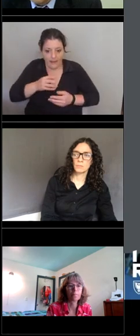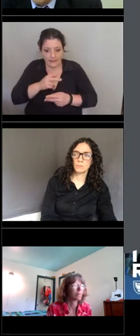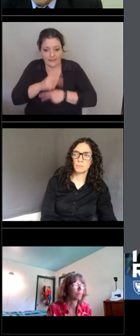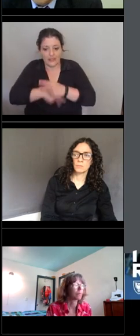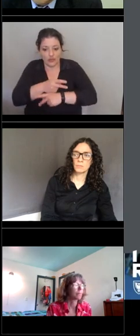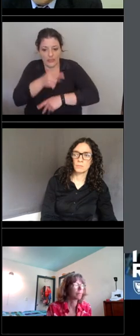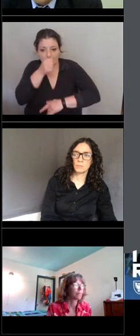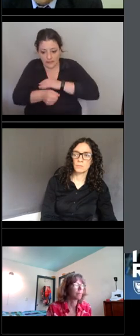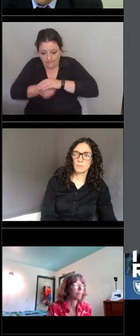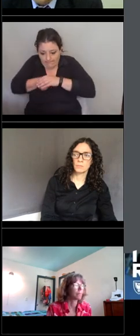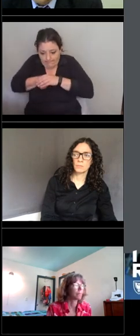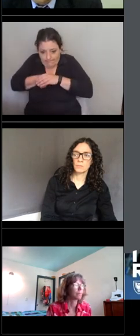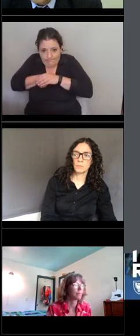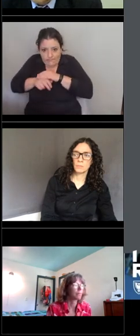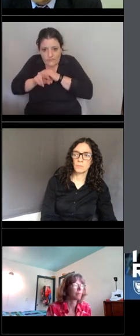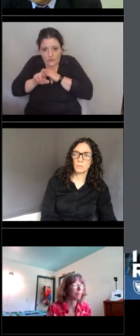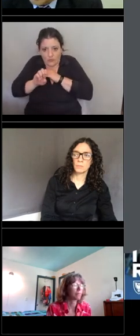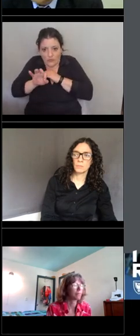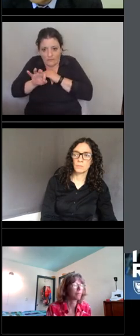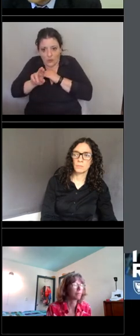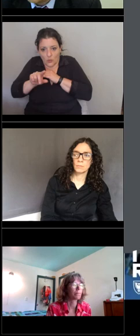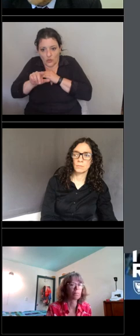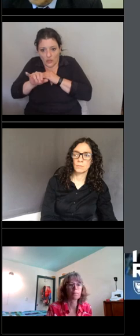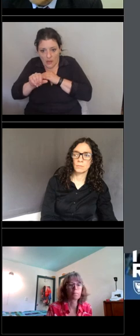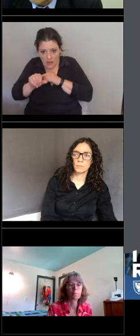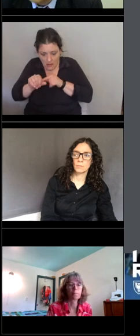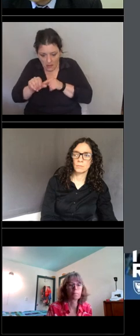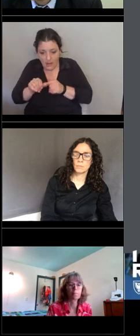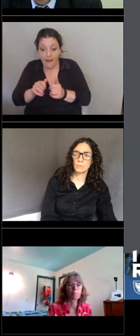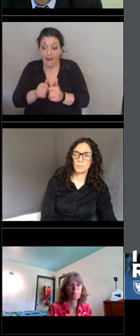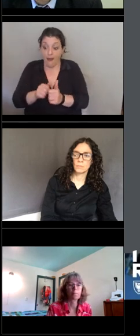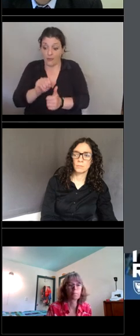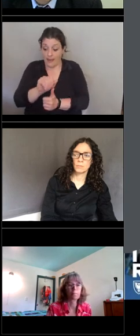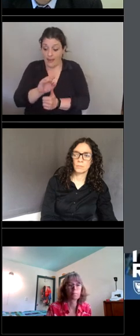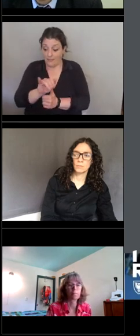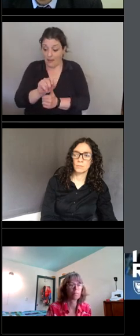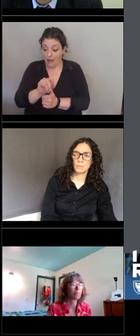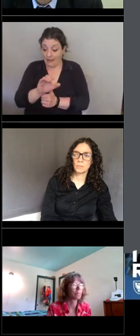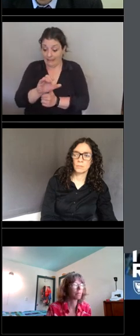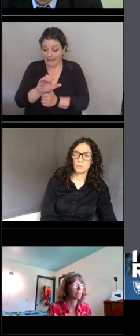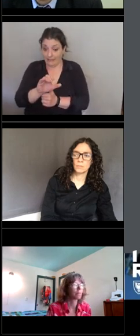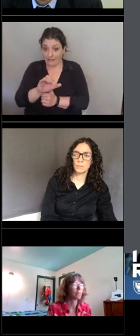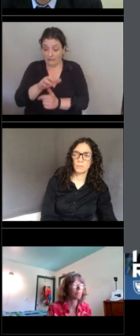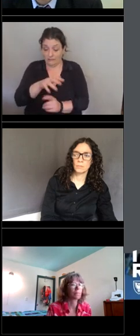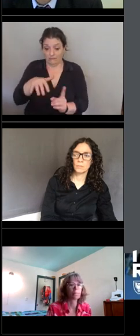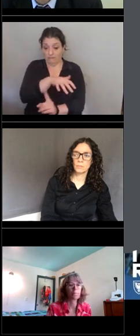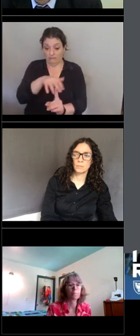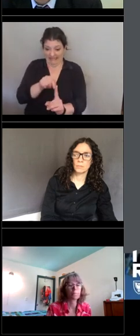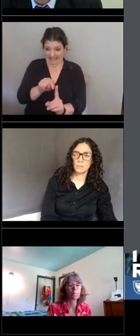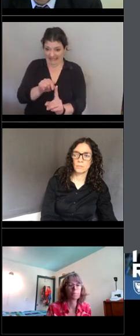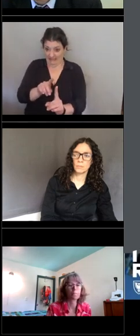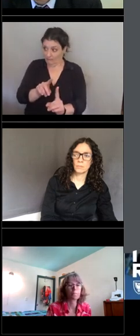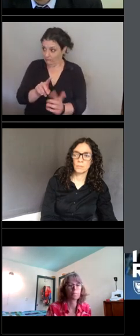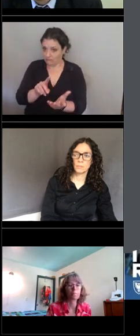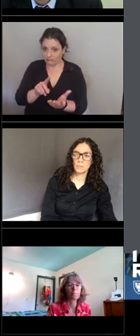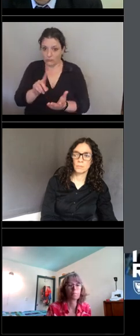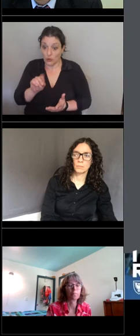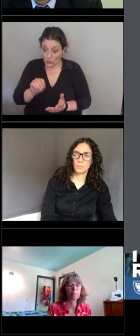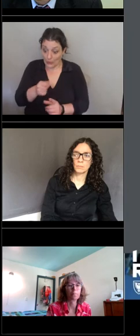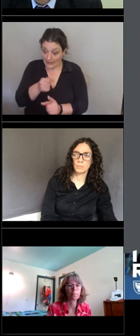how the abiotic conditions, not track, but I said evaluate how the abiotic conditions are impacting and will be